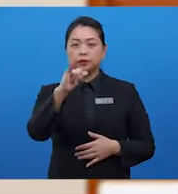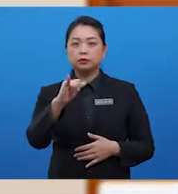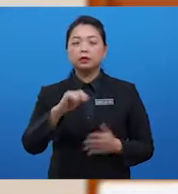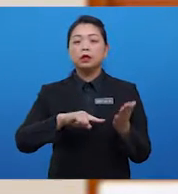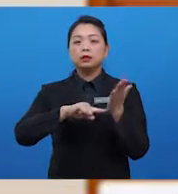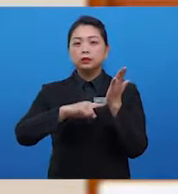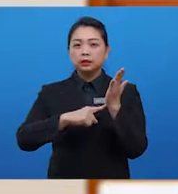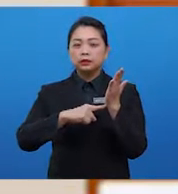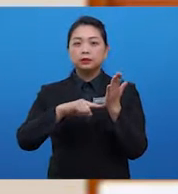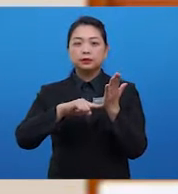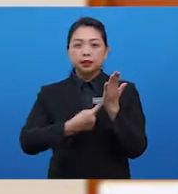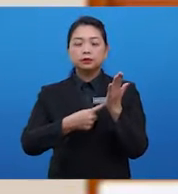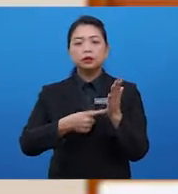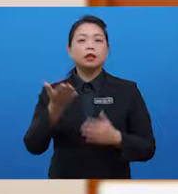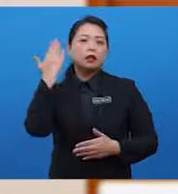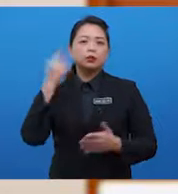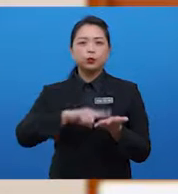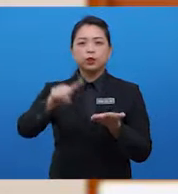last week."